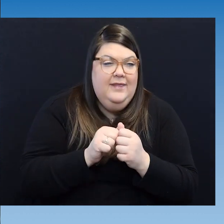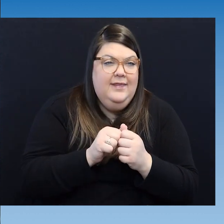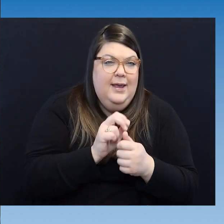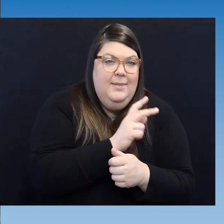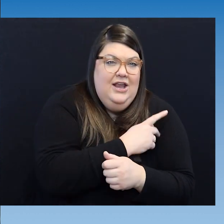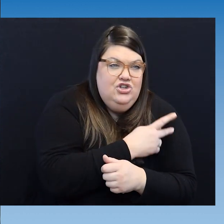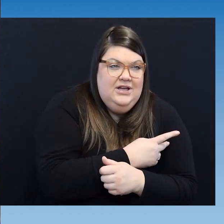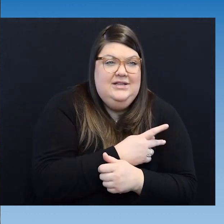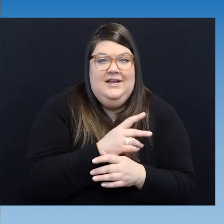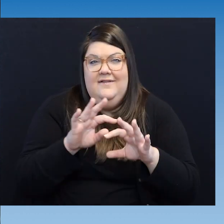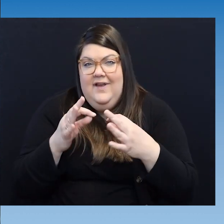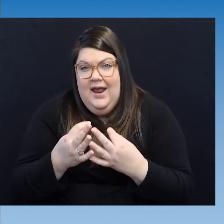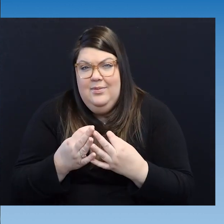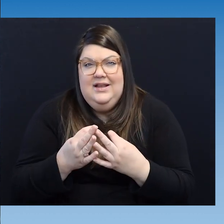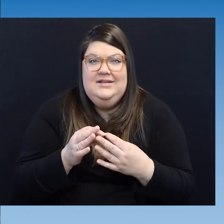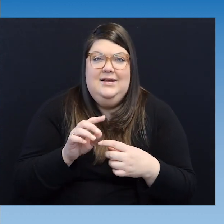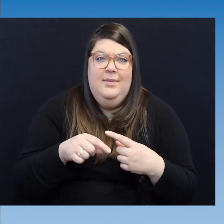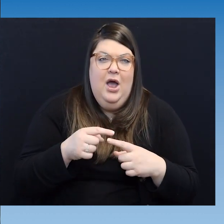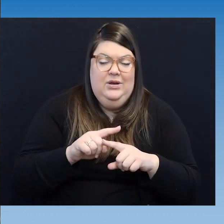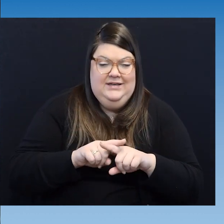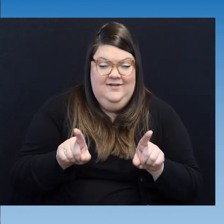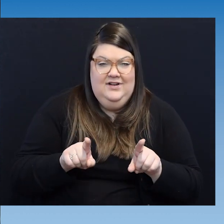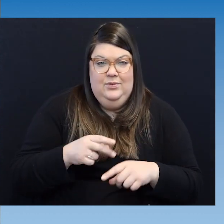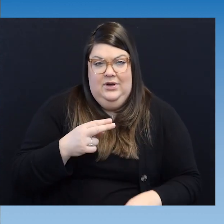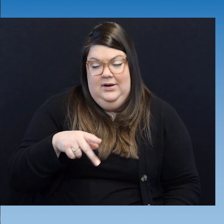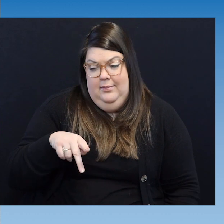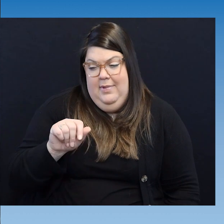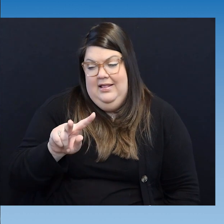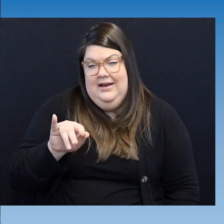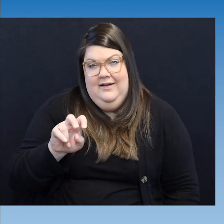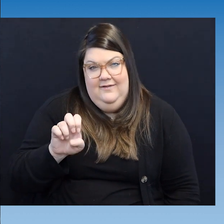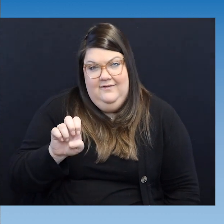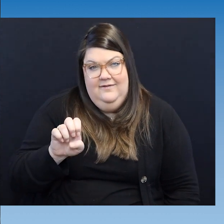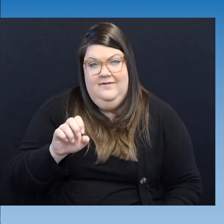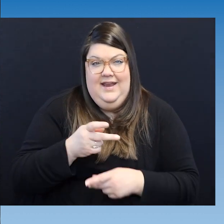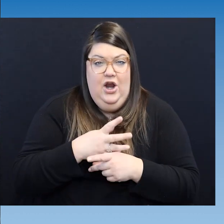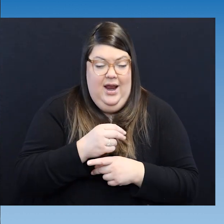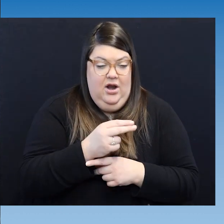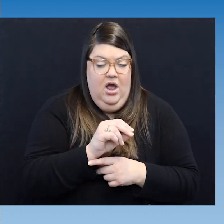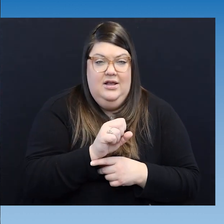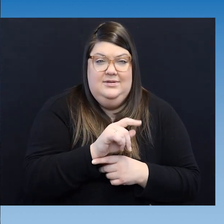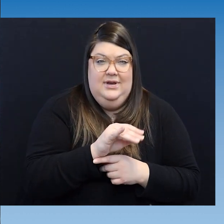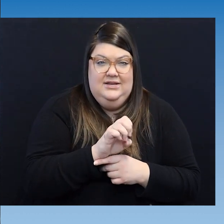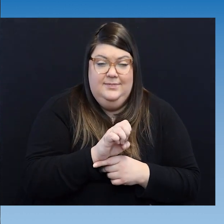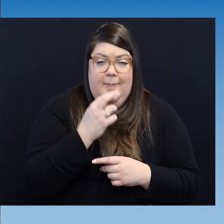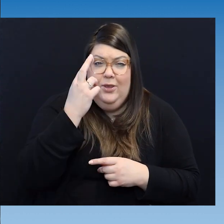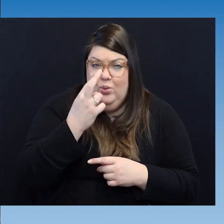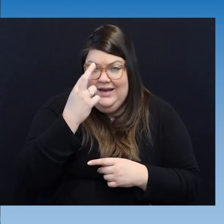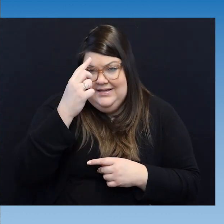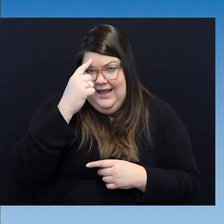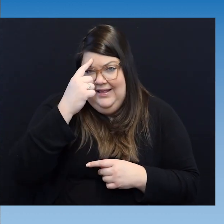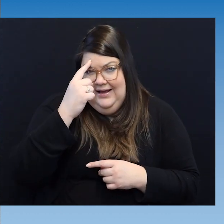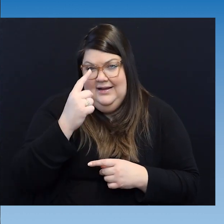the difference between palliative care and hospice. And the reason I think that